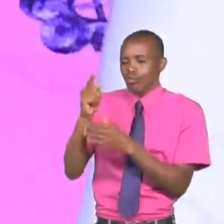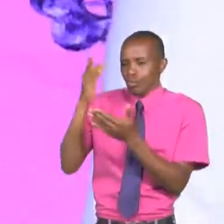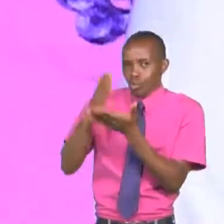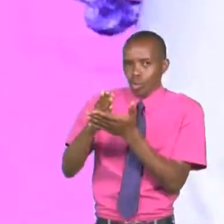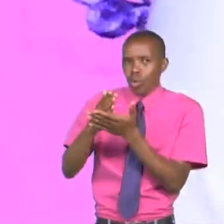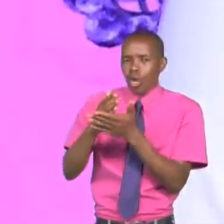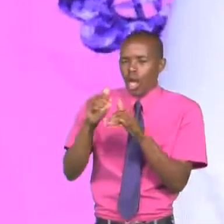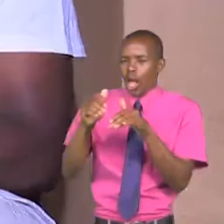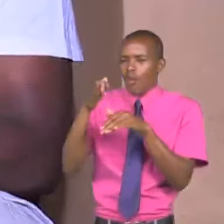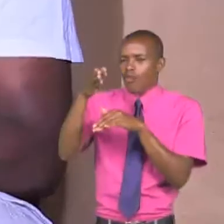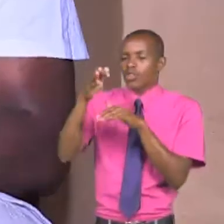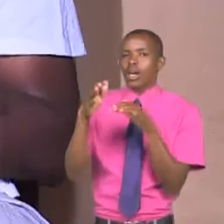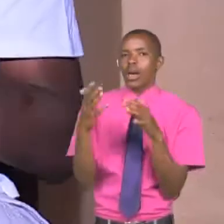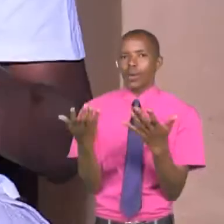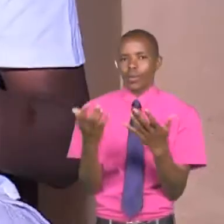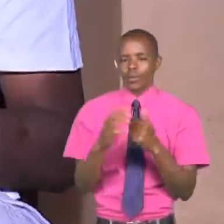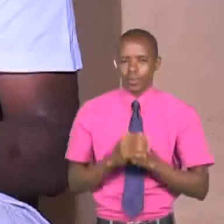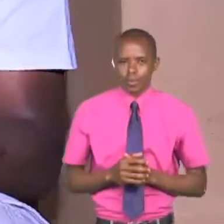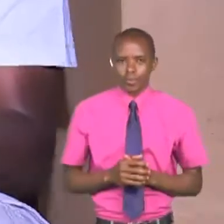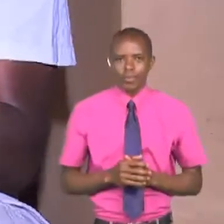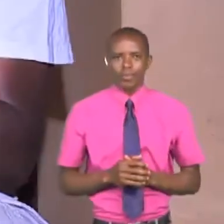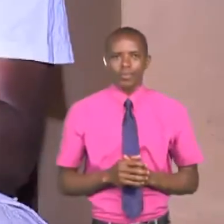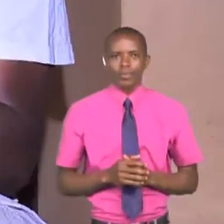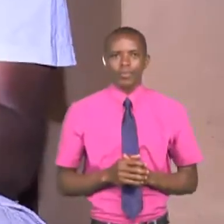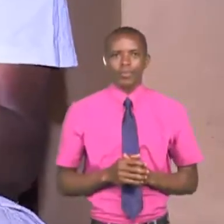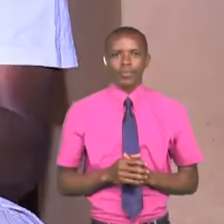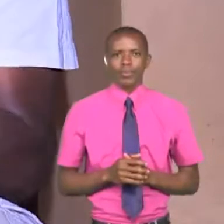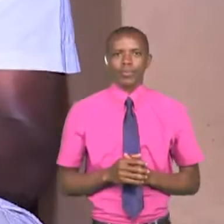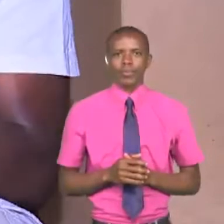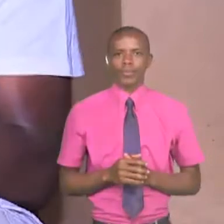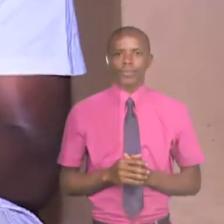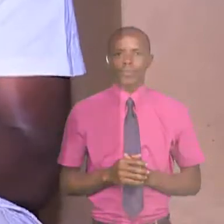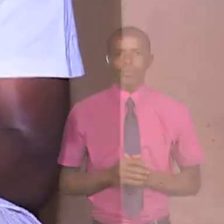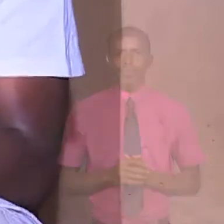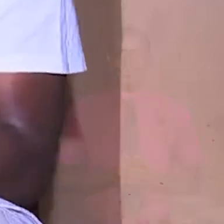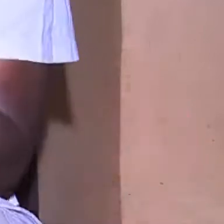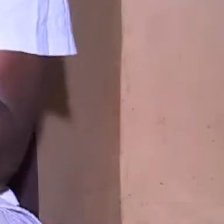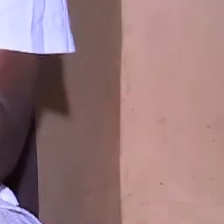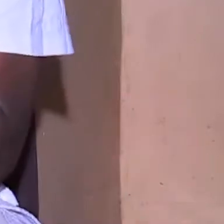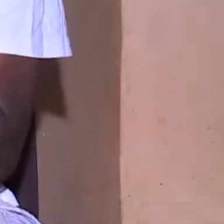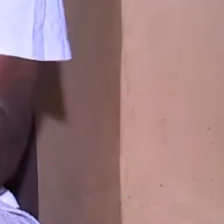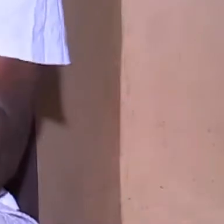his future. So while Ella was growing up,